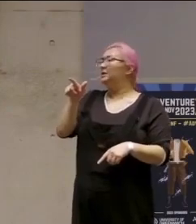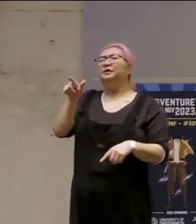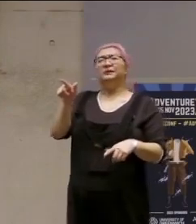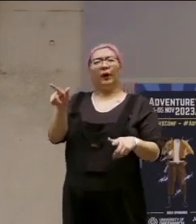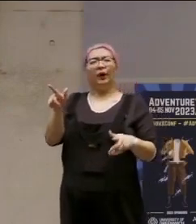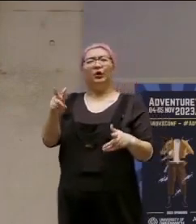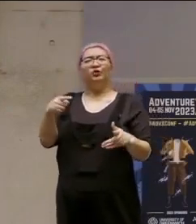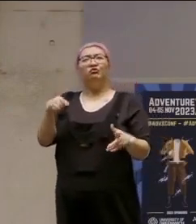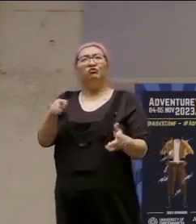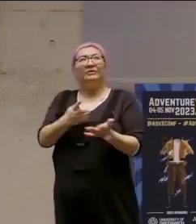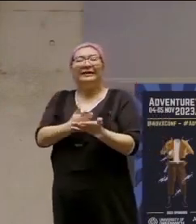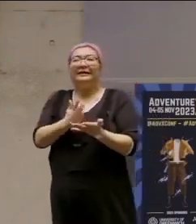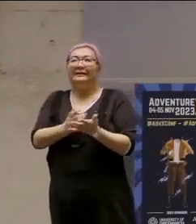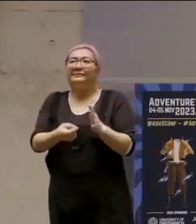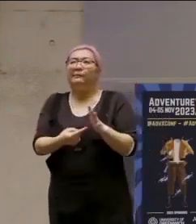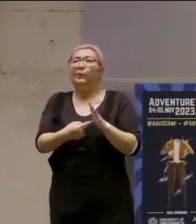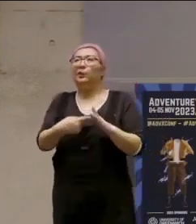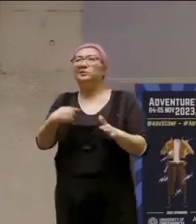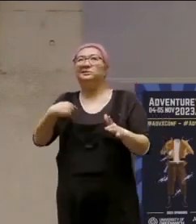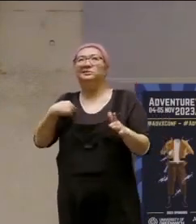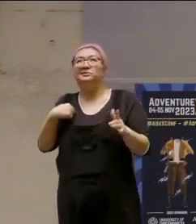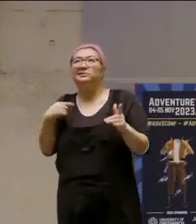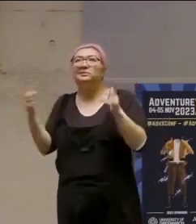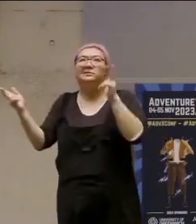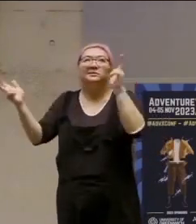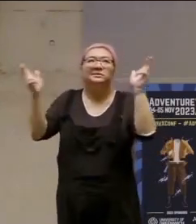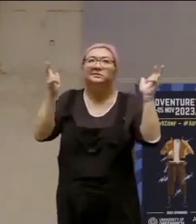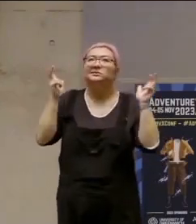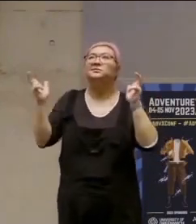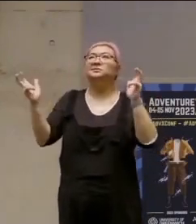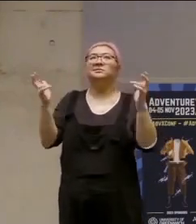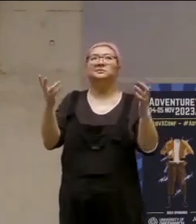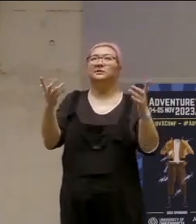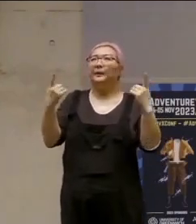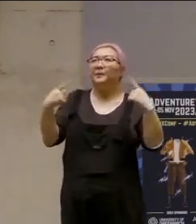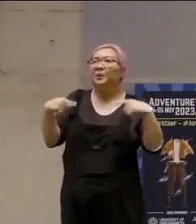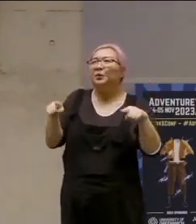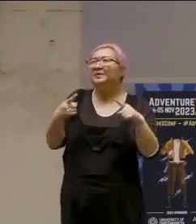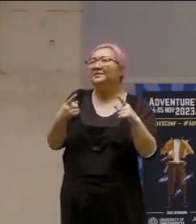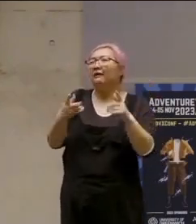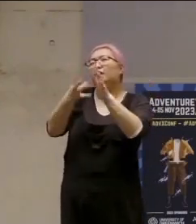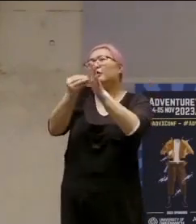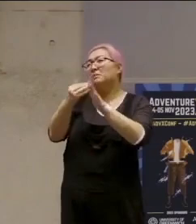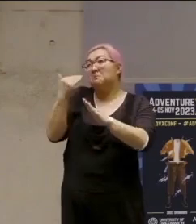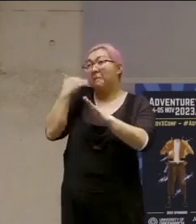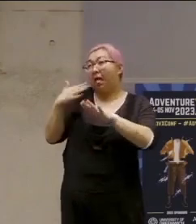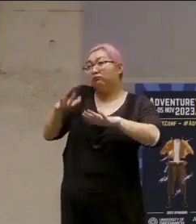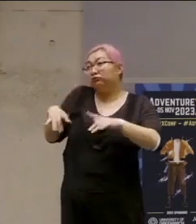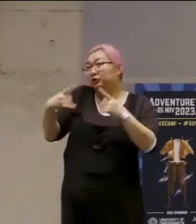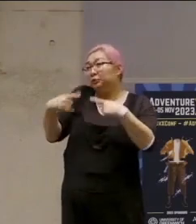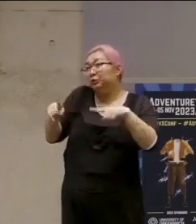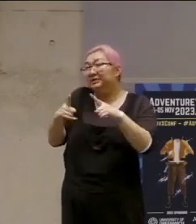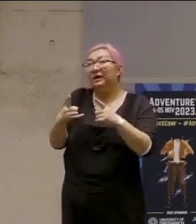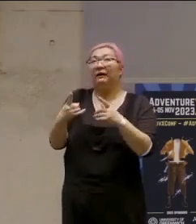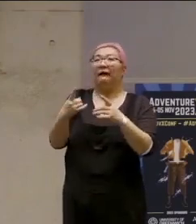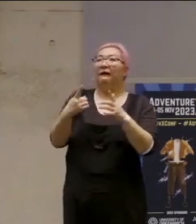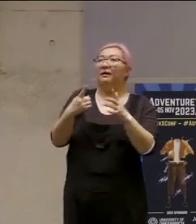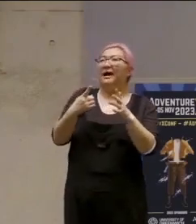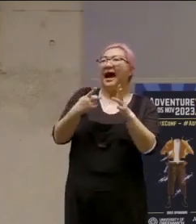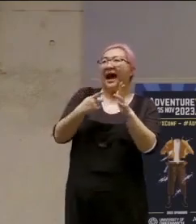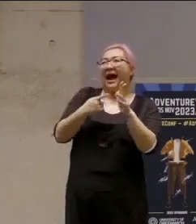So Afrobeats, bashment, grime, drill. I don't hear this in games. So again, taking what